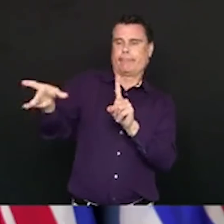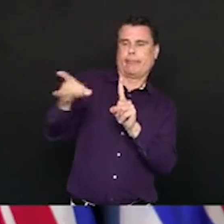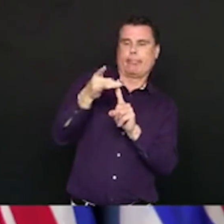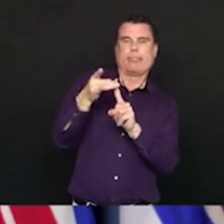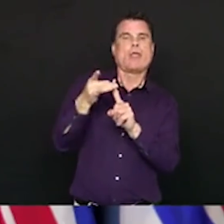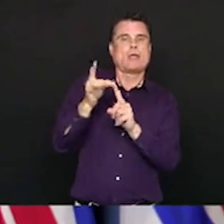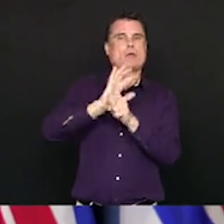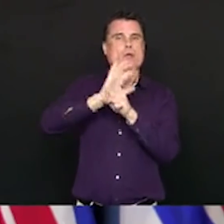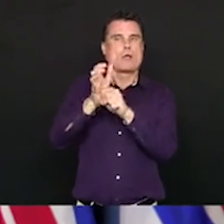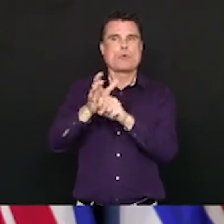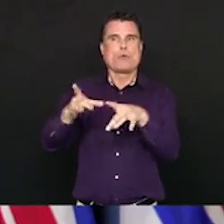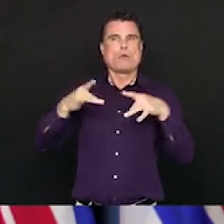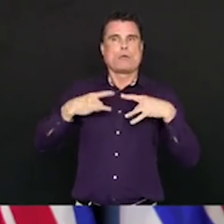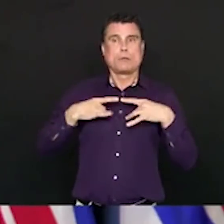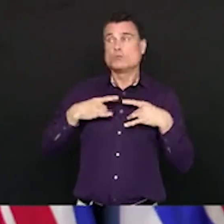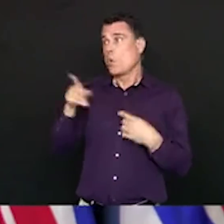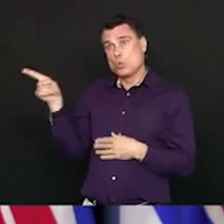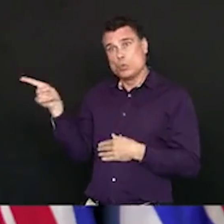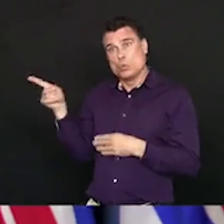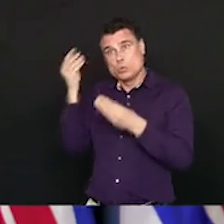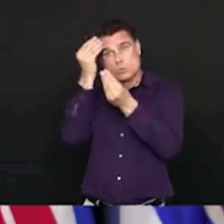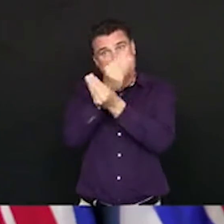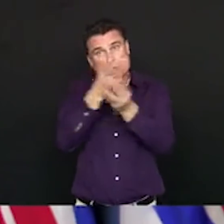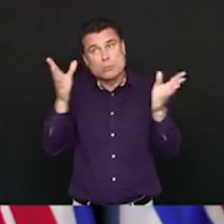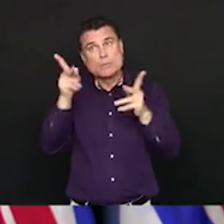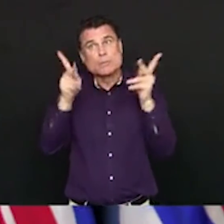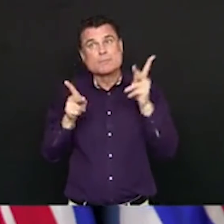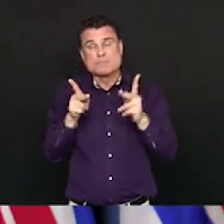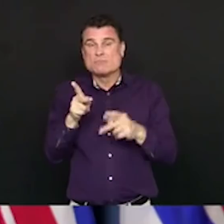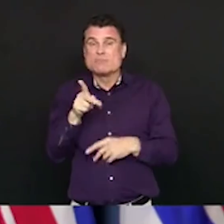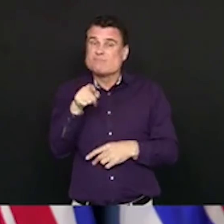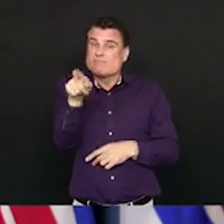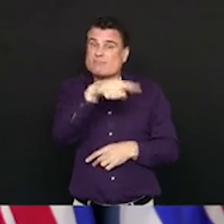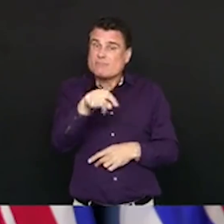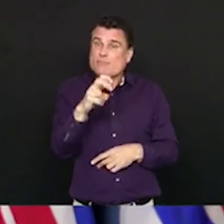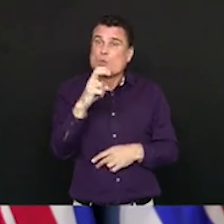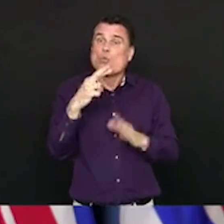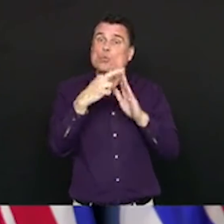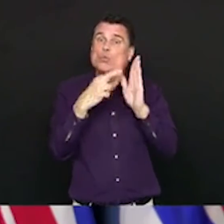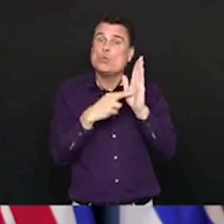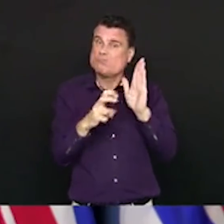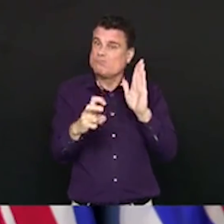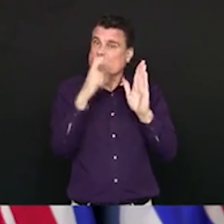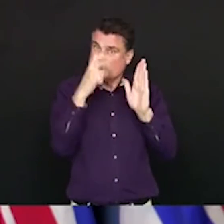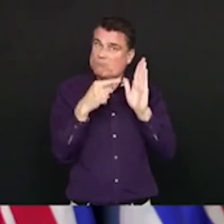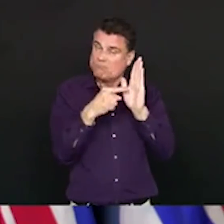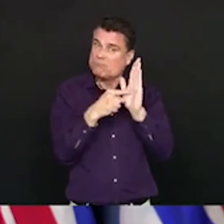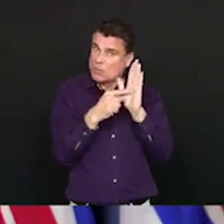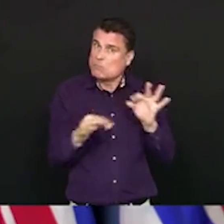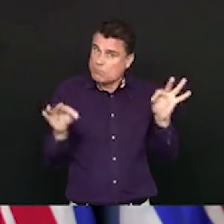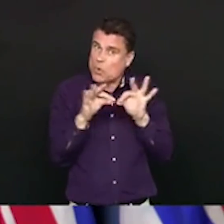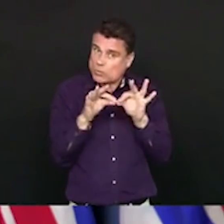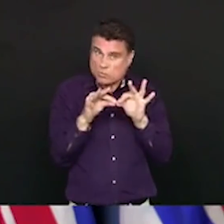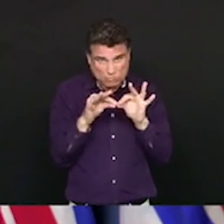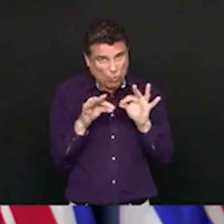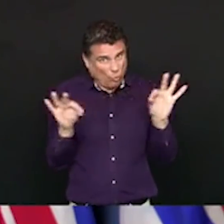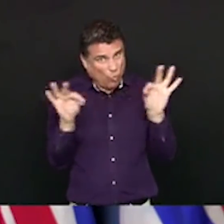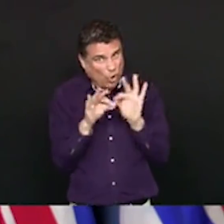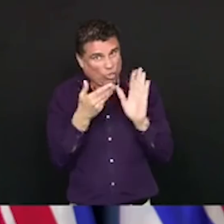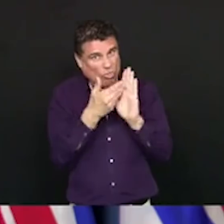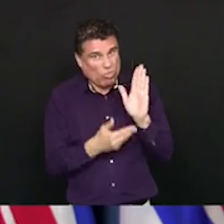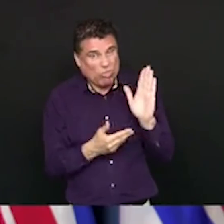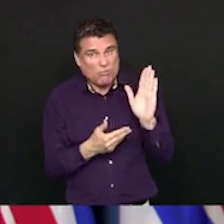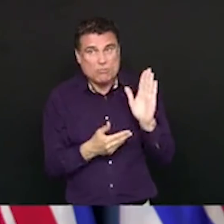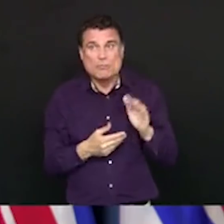on Friday and look at the modeling that was done a few weeks back, you'll see that were it not for these measures, the outcomes would have